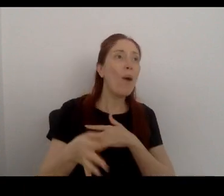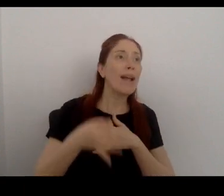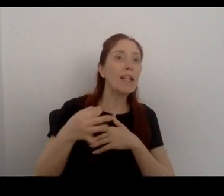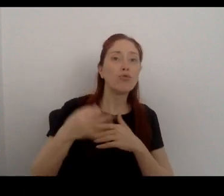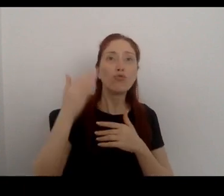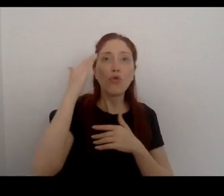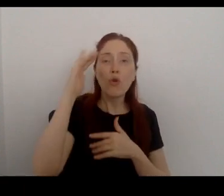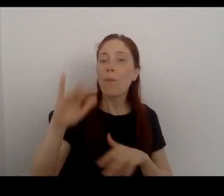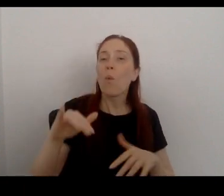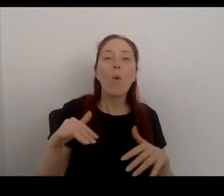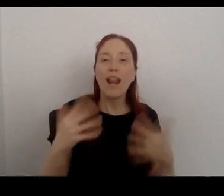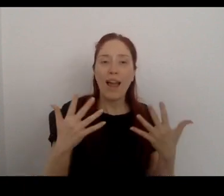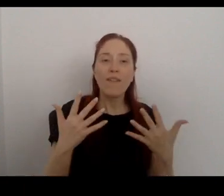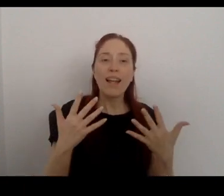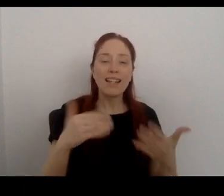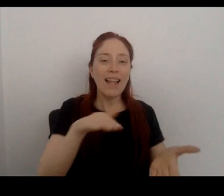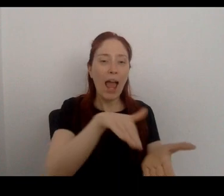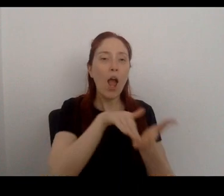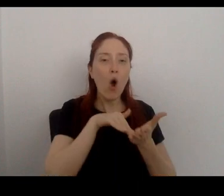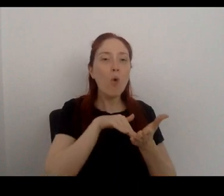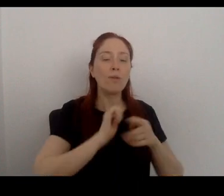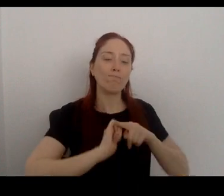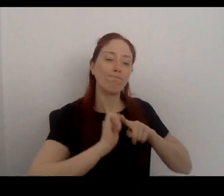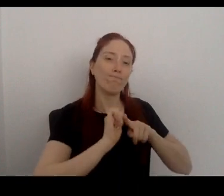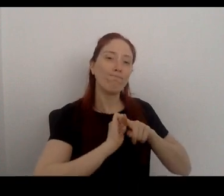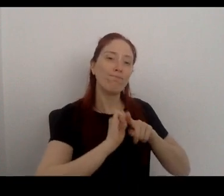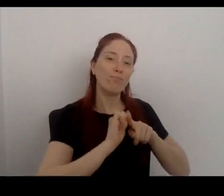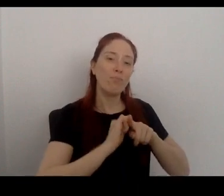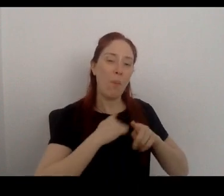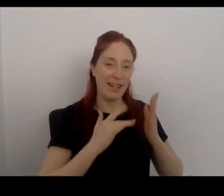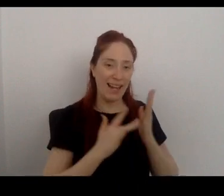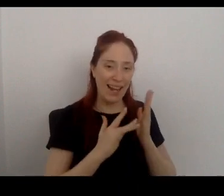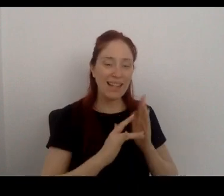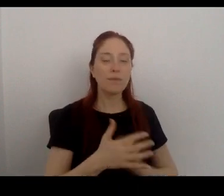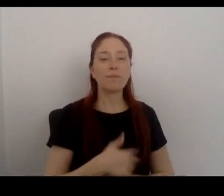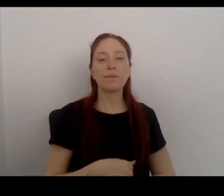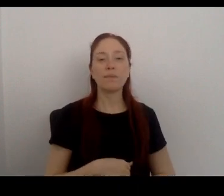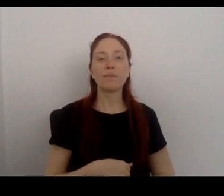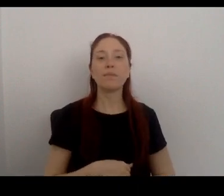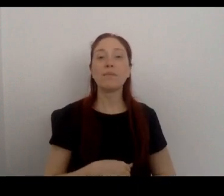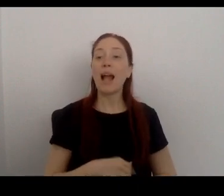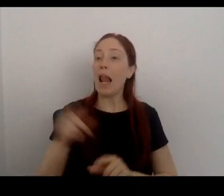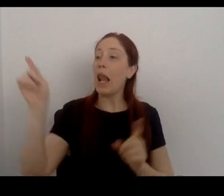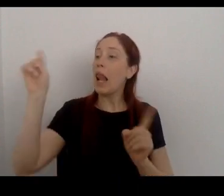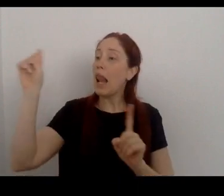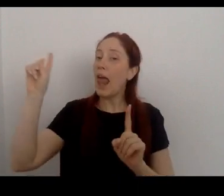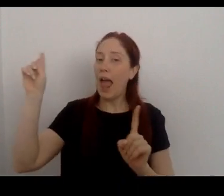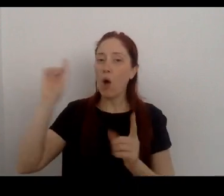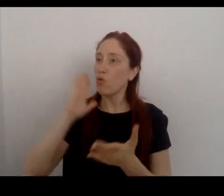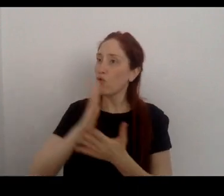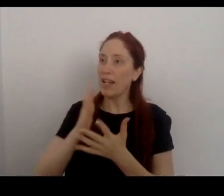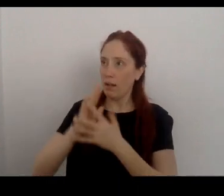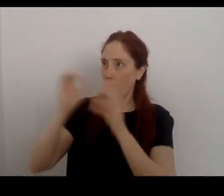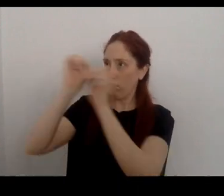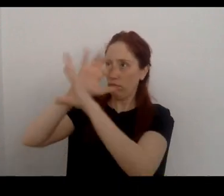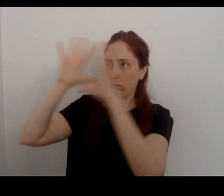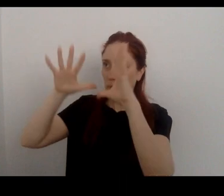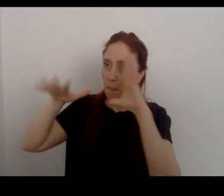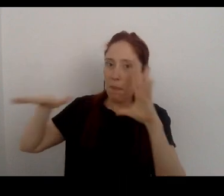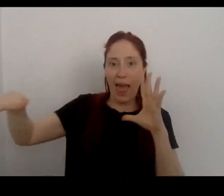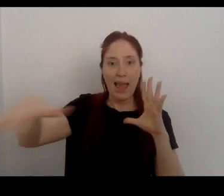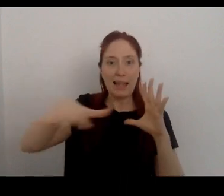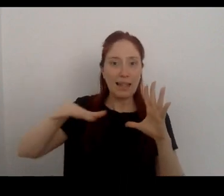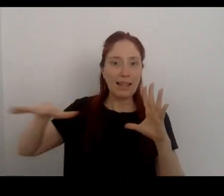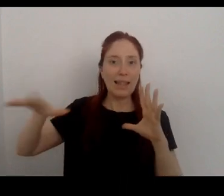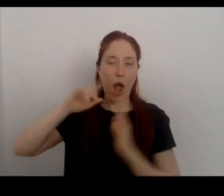my observational skills. And now I use it probably more to connect with particular places. So if I'm out in the landscape and really